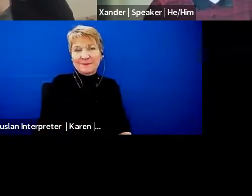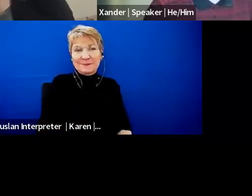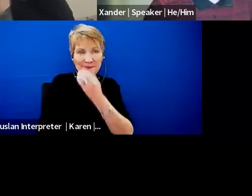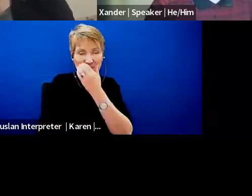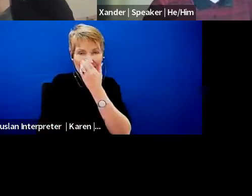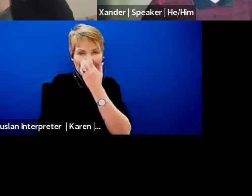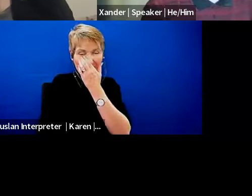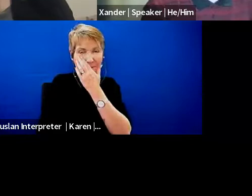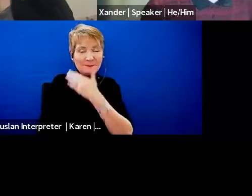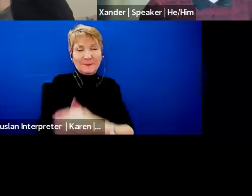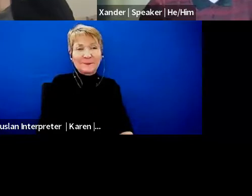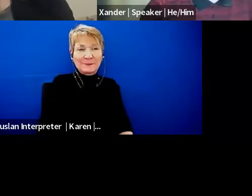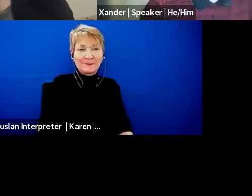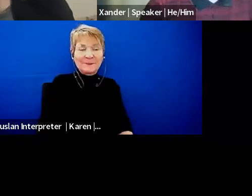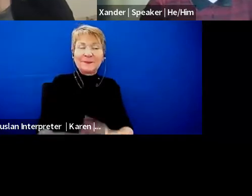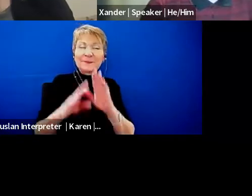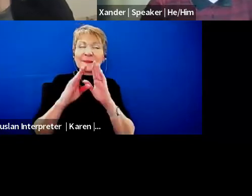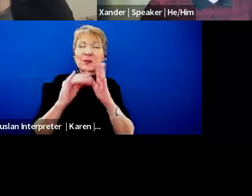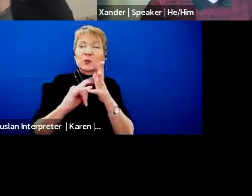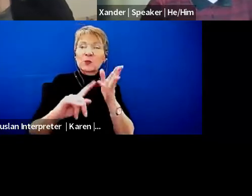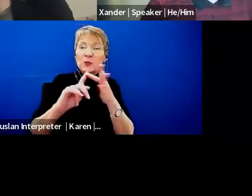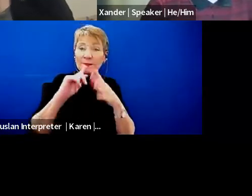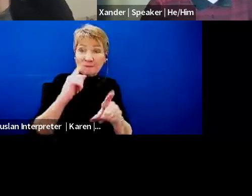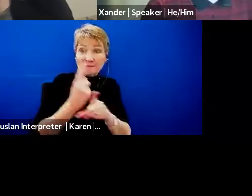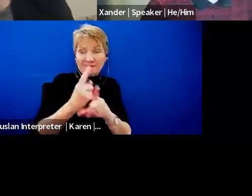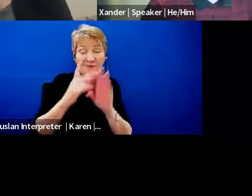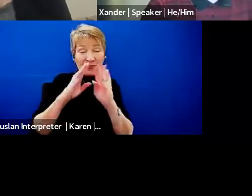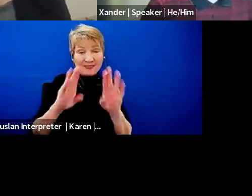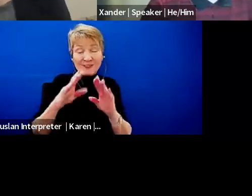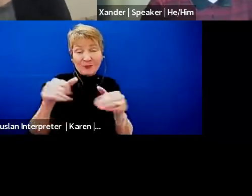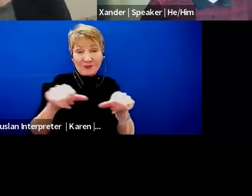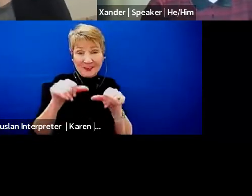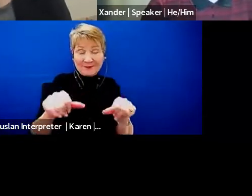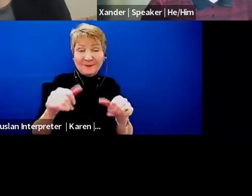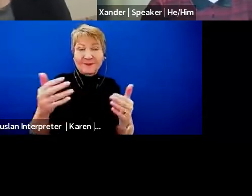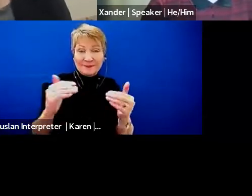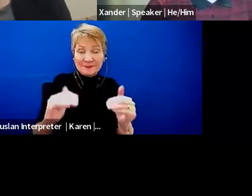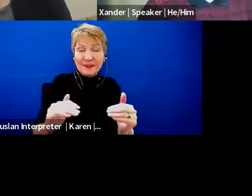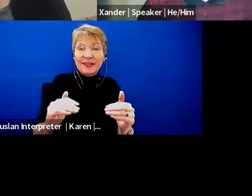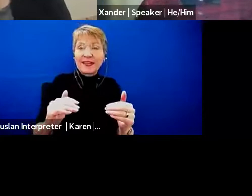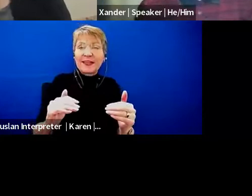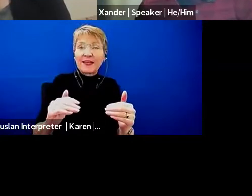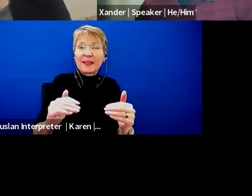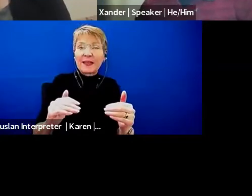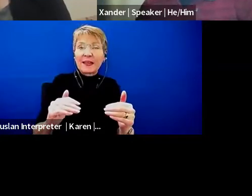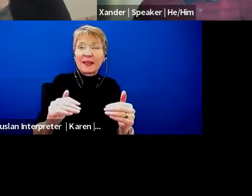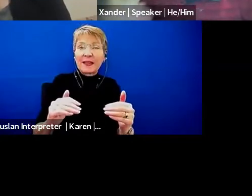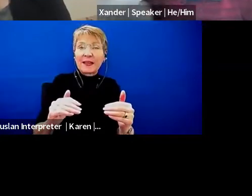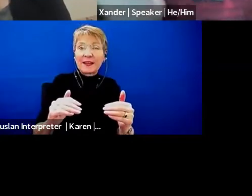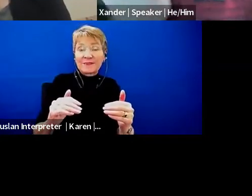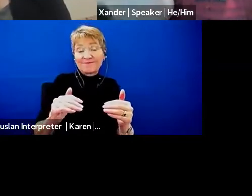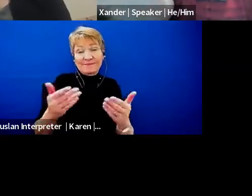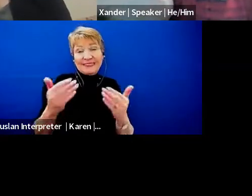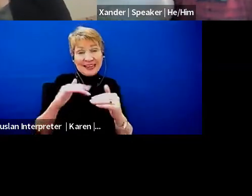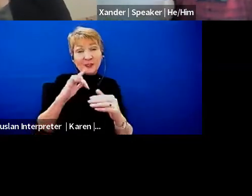That's fantastic. Okay, so we might move on now, if that's all right. So the next area that we wanted to cover,